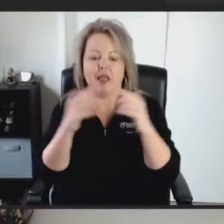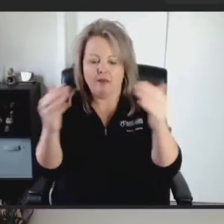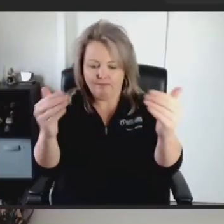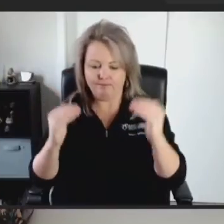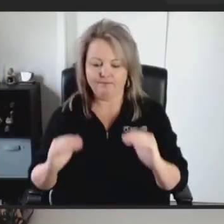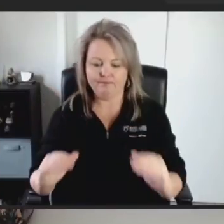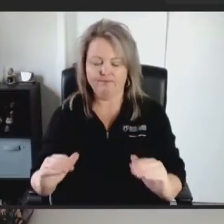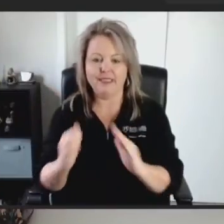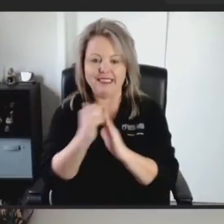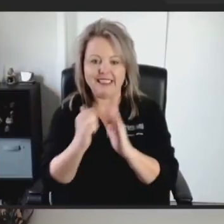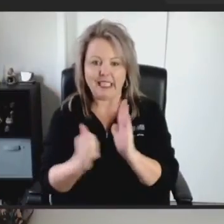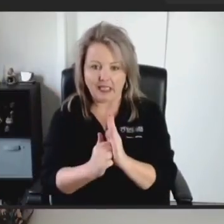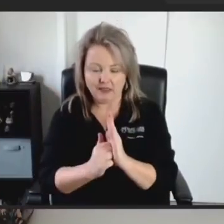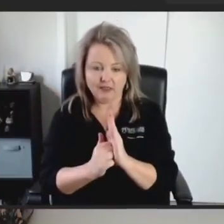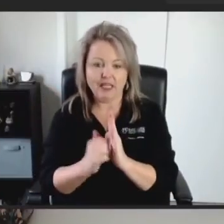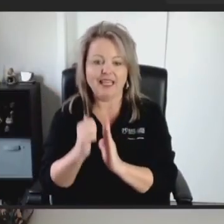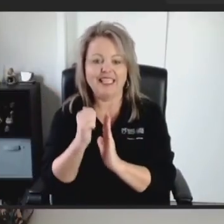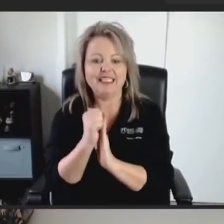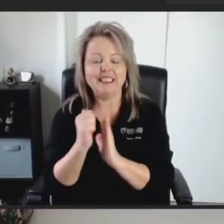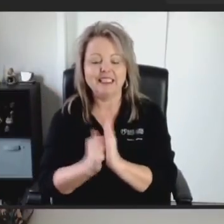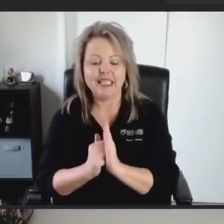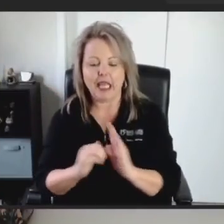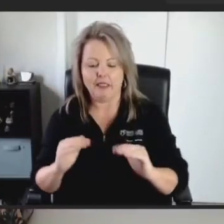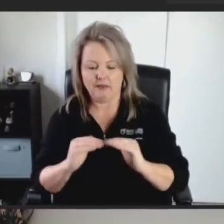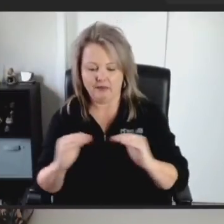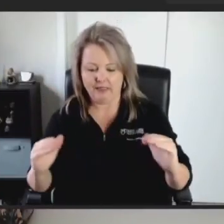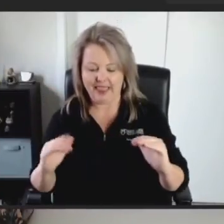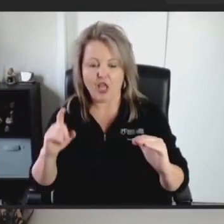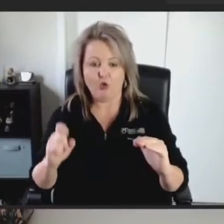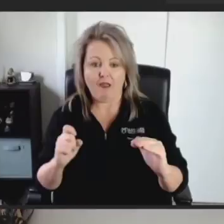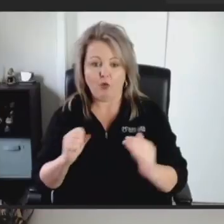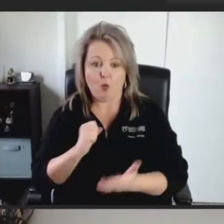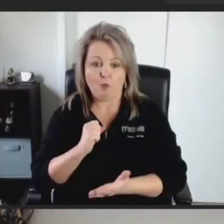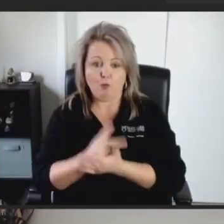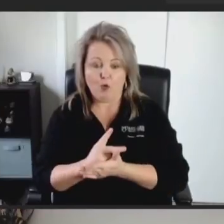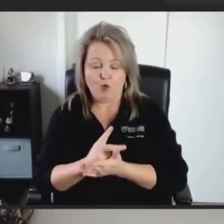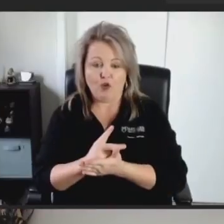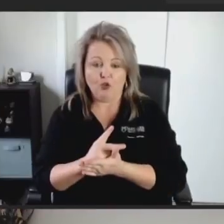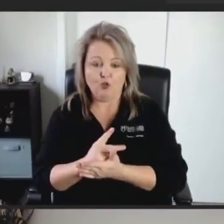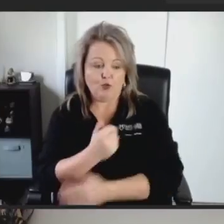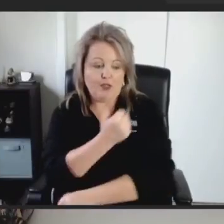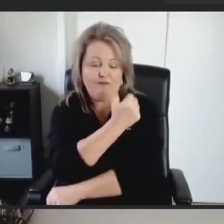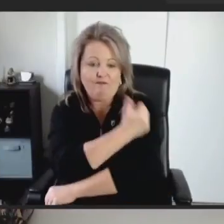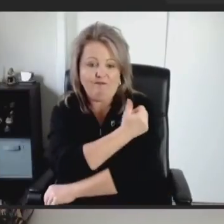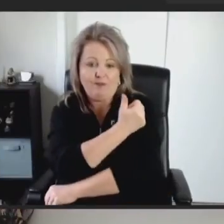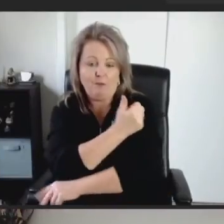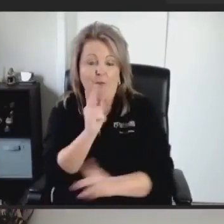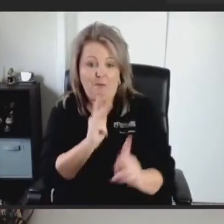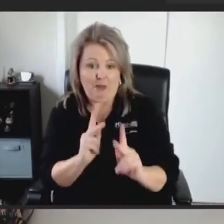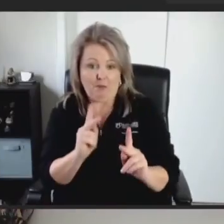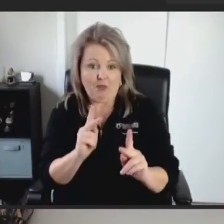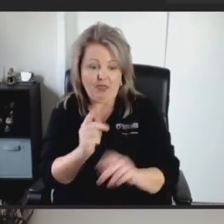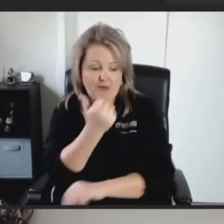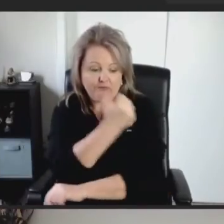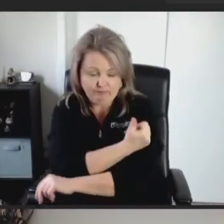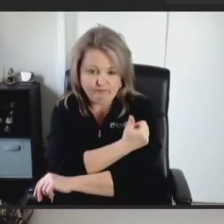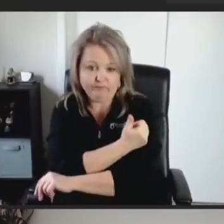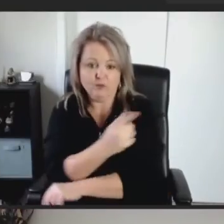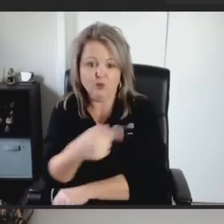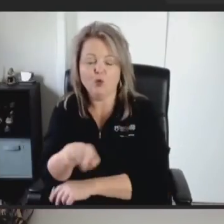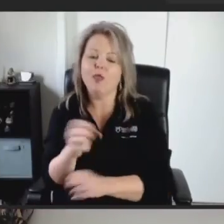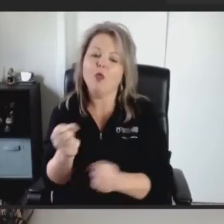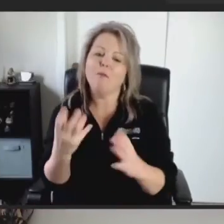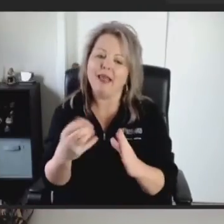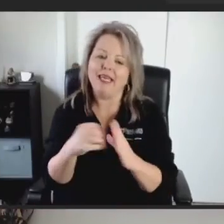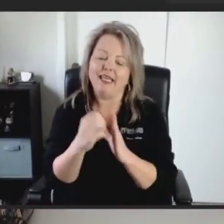level, then it has to be allocated to all the approved vaccinators, of which there are many throughout the state. The